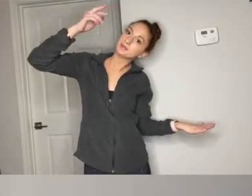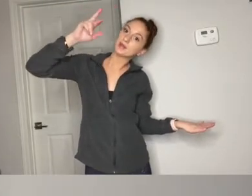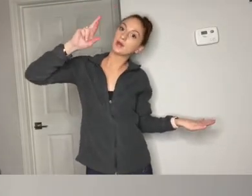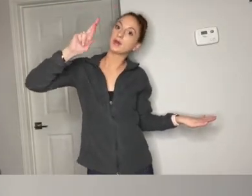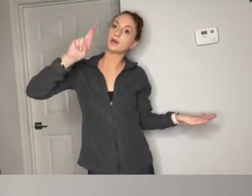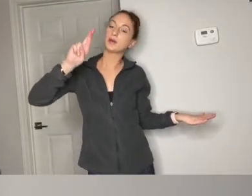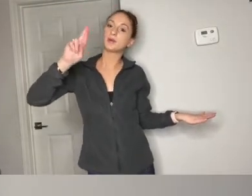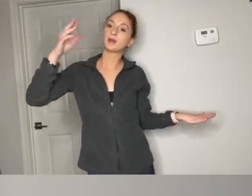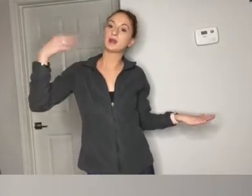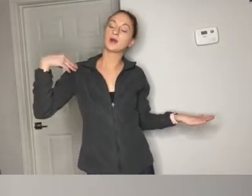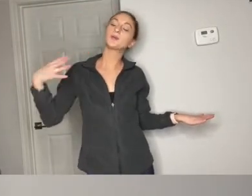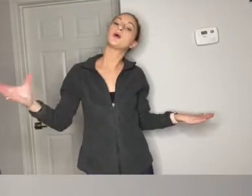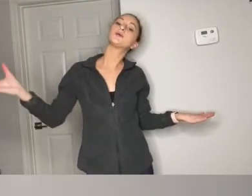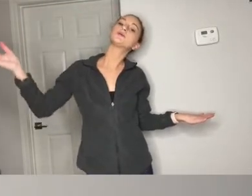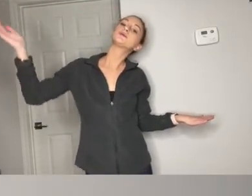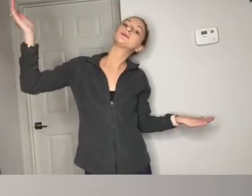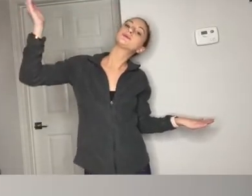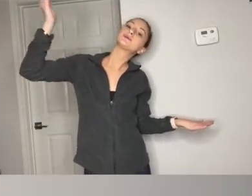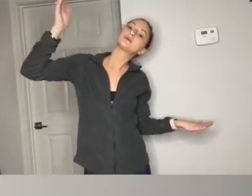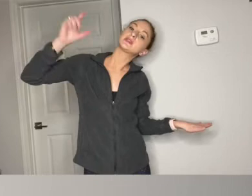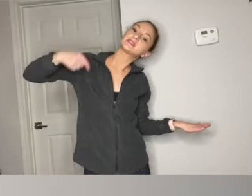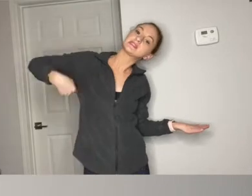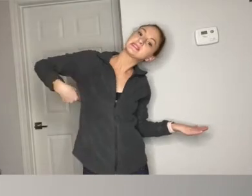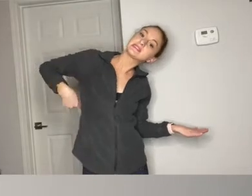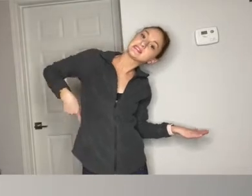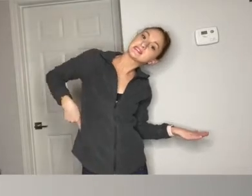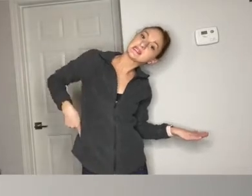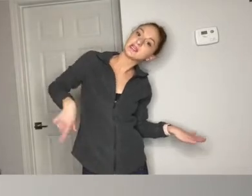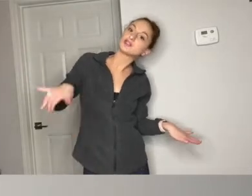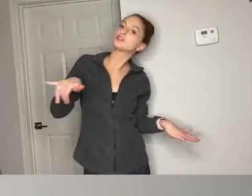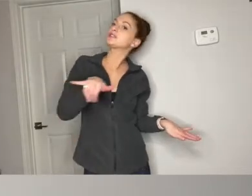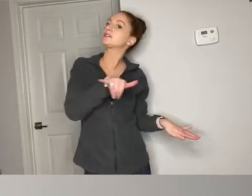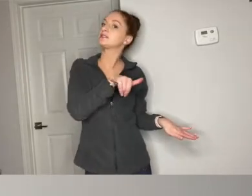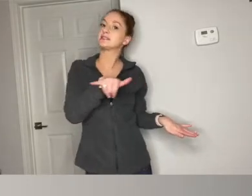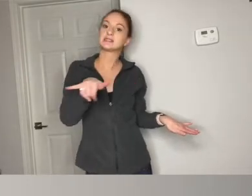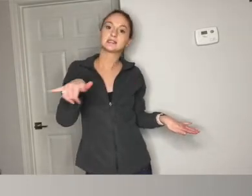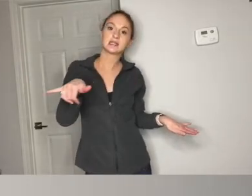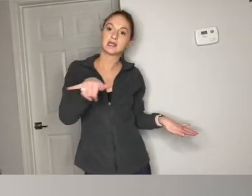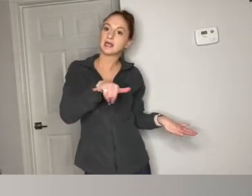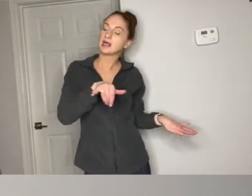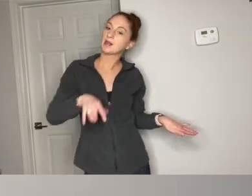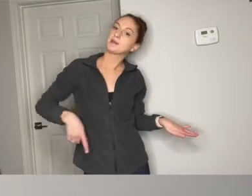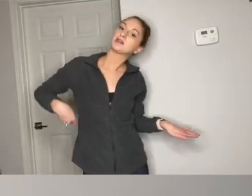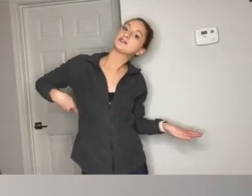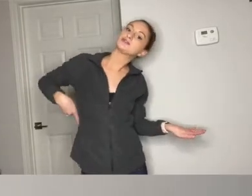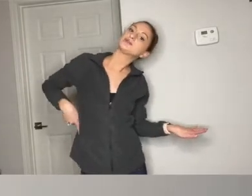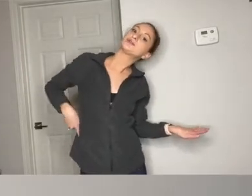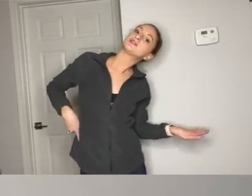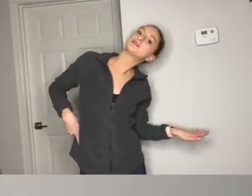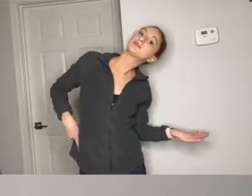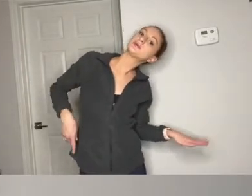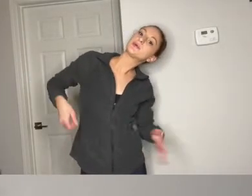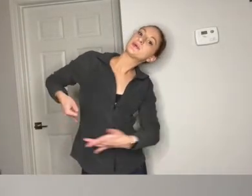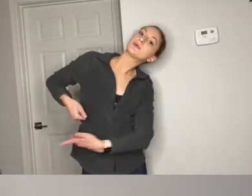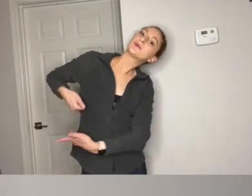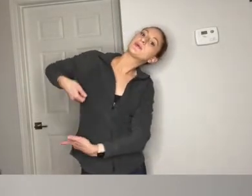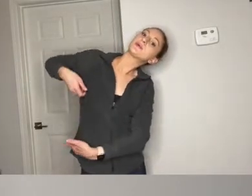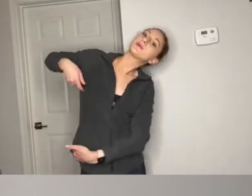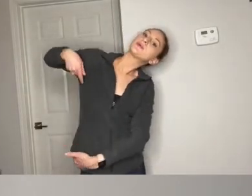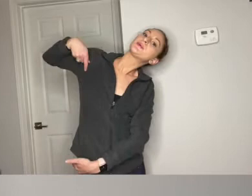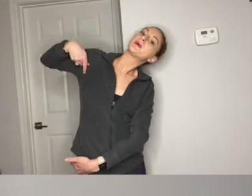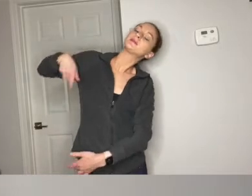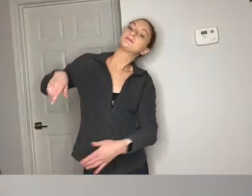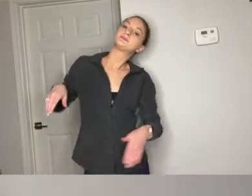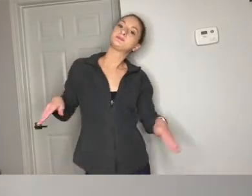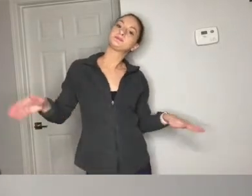arm. You should feel a nice side stretch here from your hip all the way up through your fingertips.